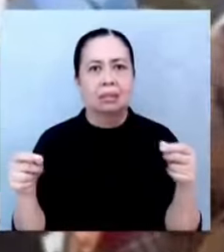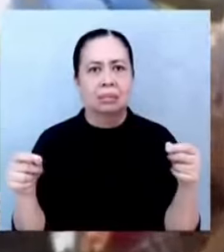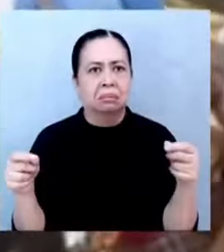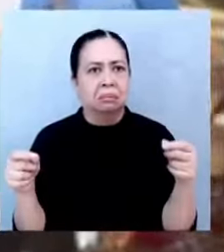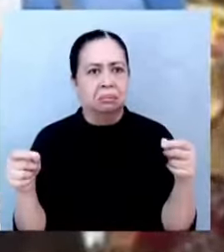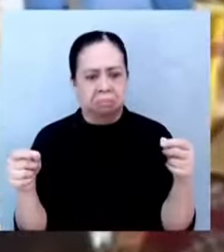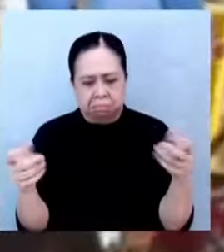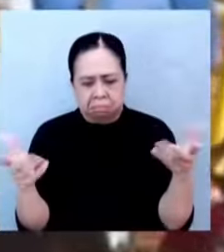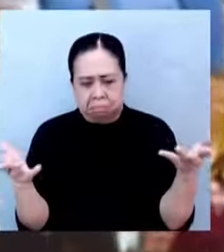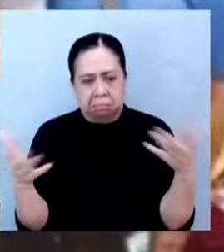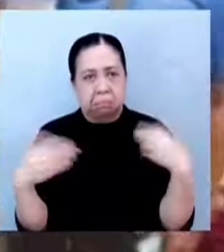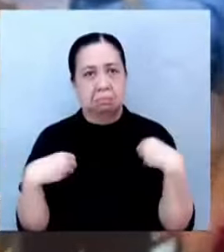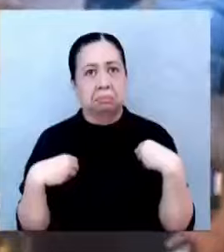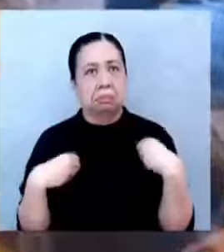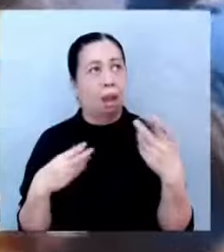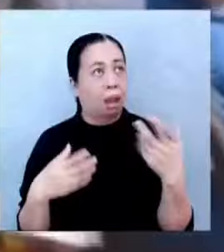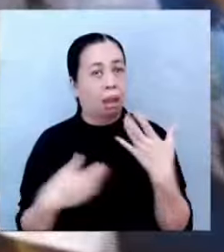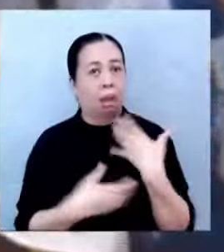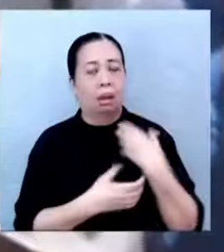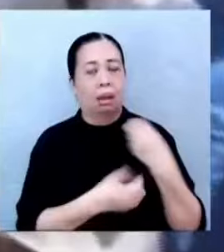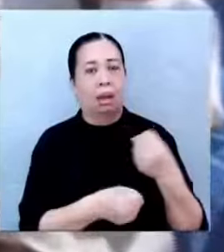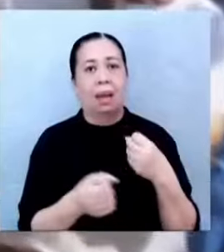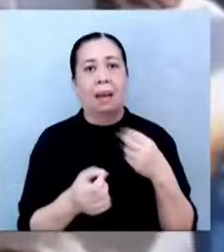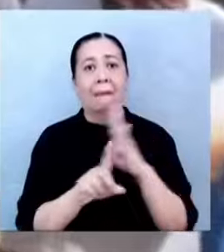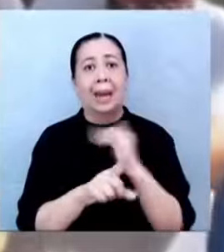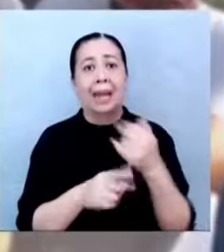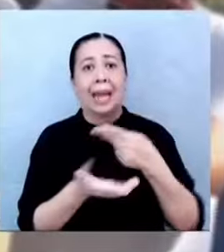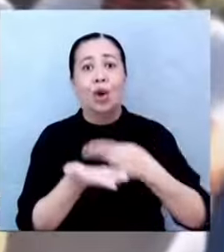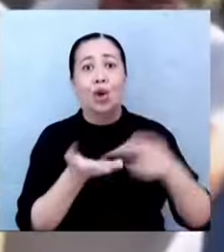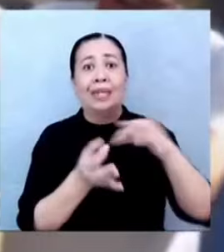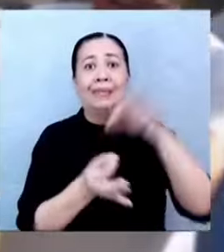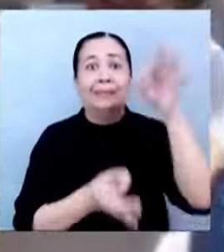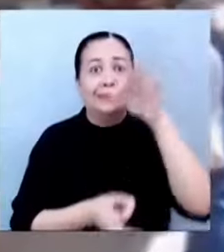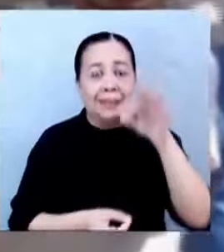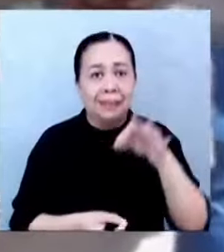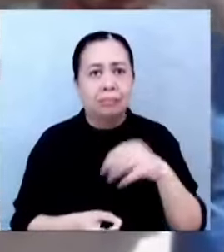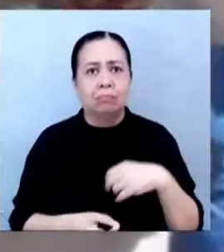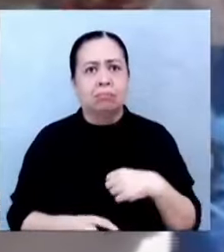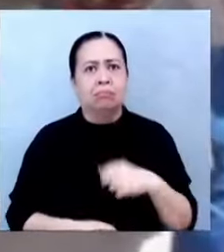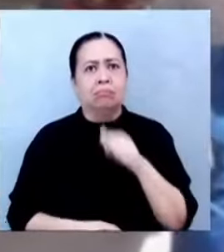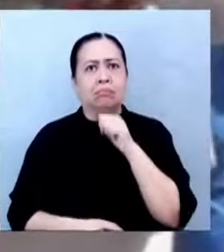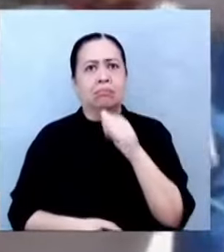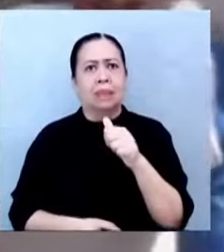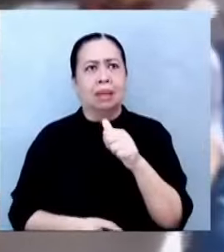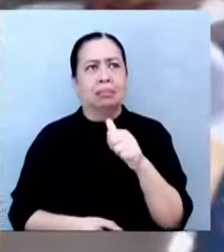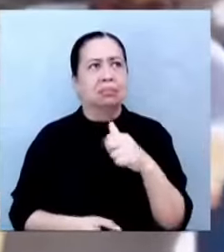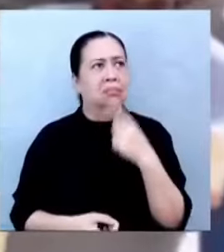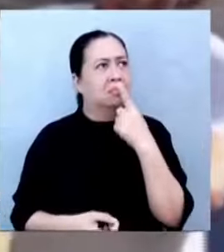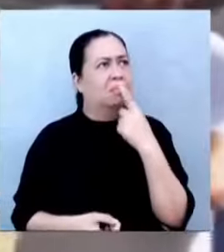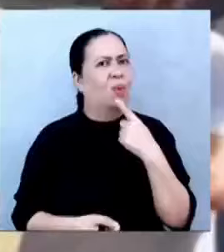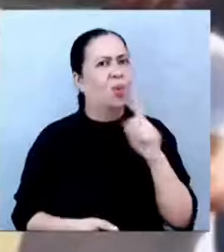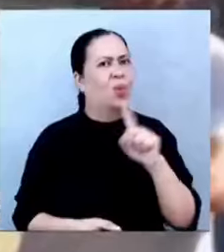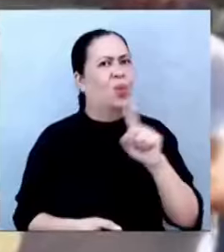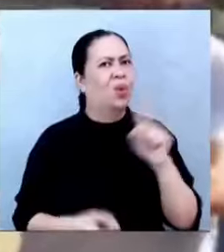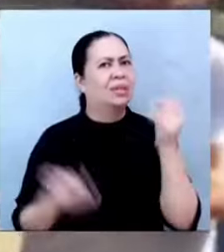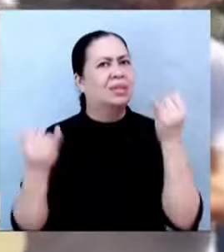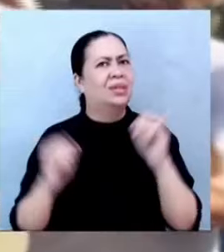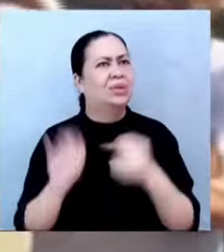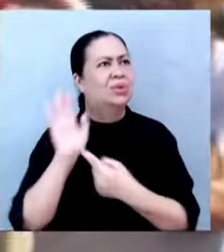just scouted from Barangay Holy Spirit in Quezon City and that he was not told about the issue that they will